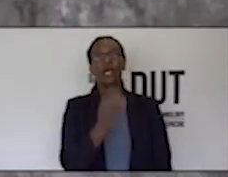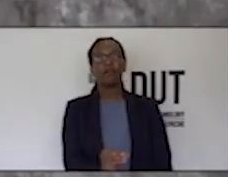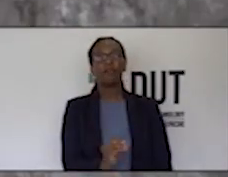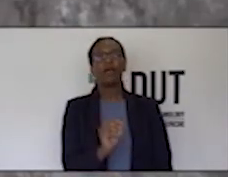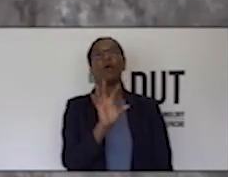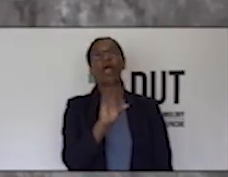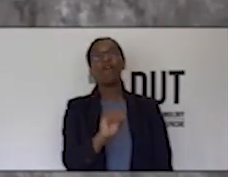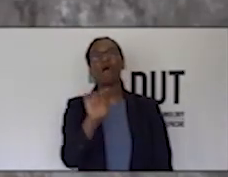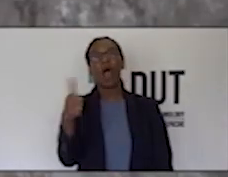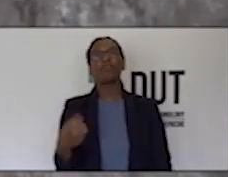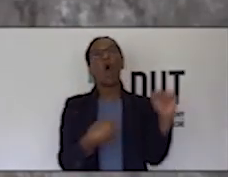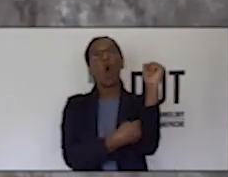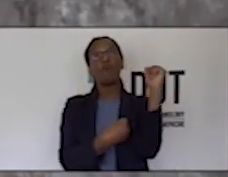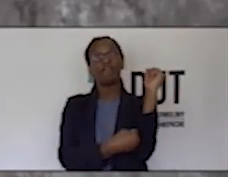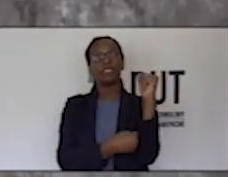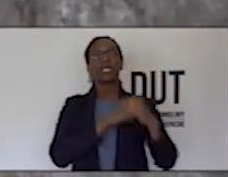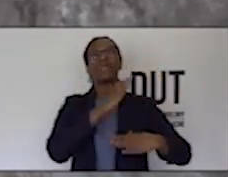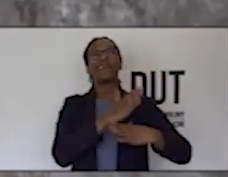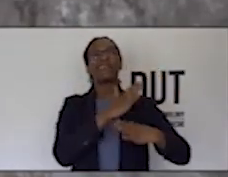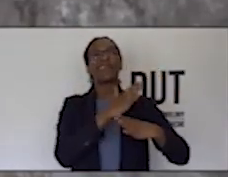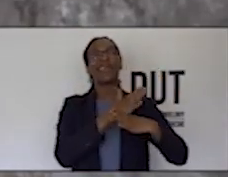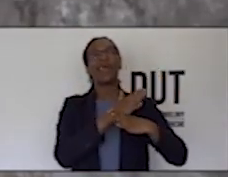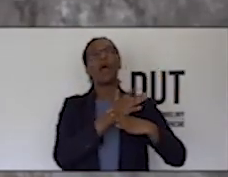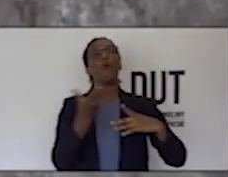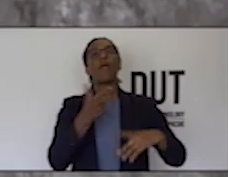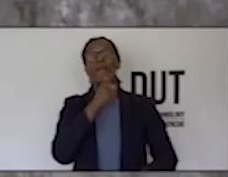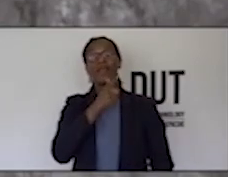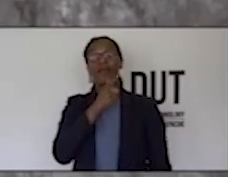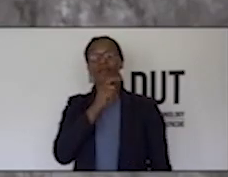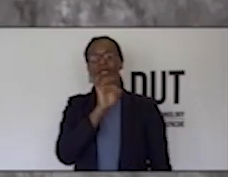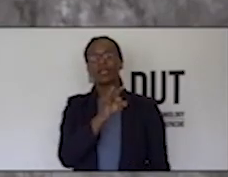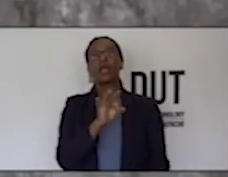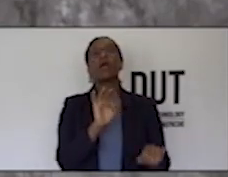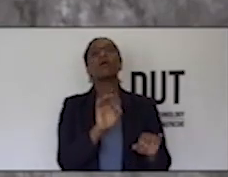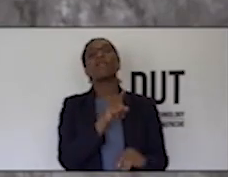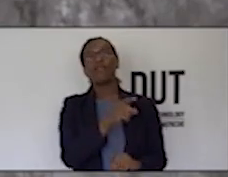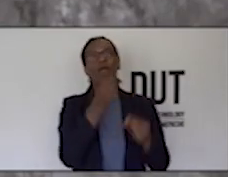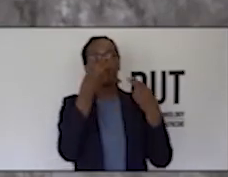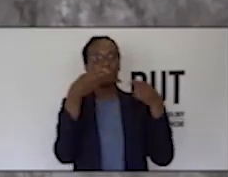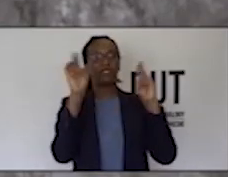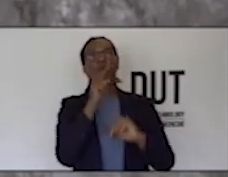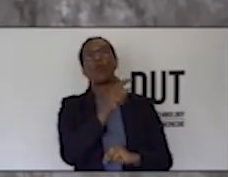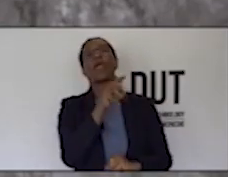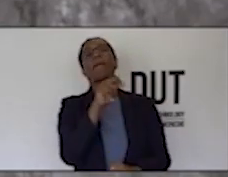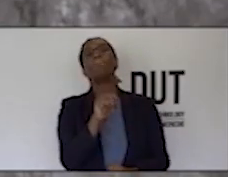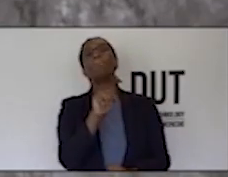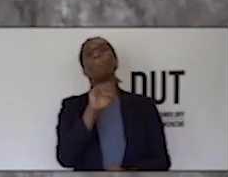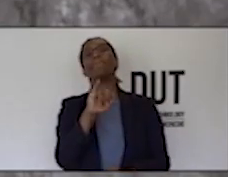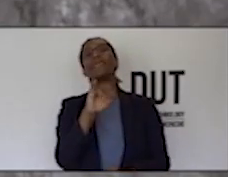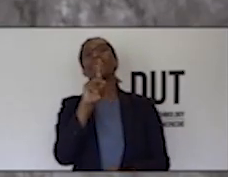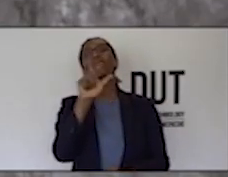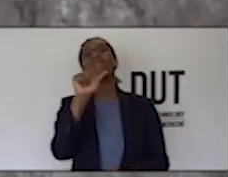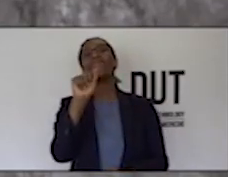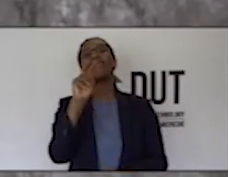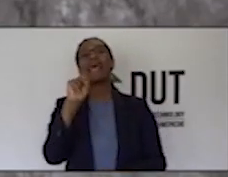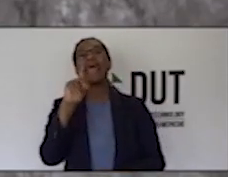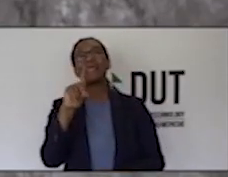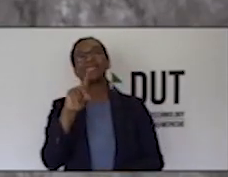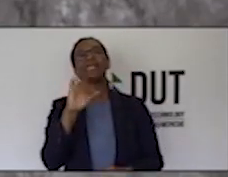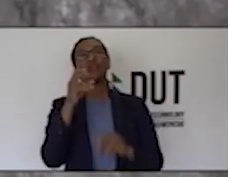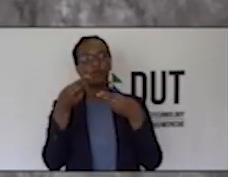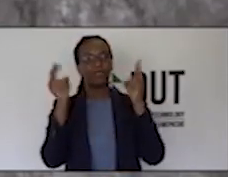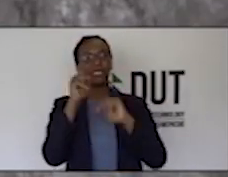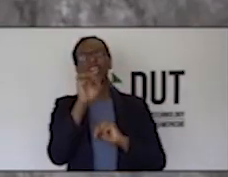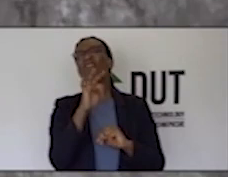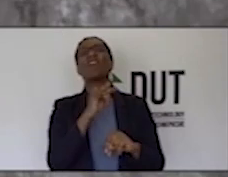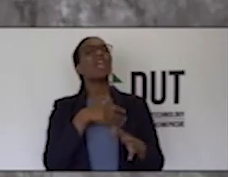We also have a Career Resource Center at the Pietermaritzburg campus, which is in the Midland campus. If you have any career-related challenges